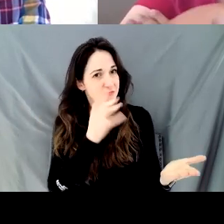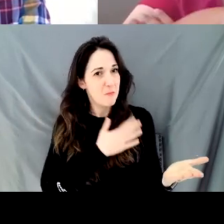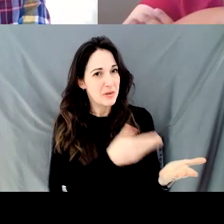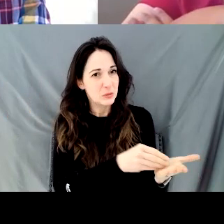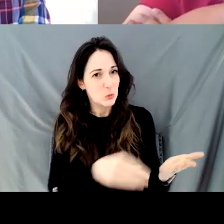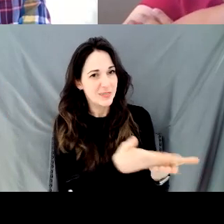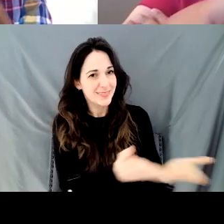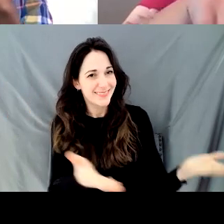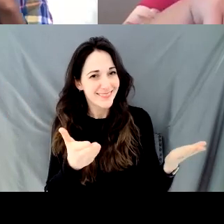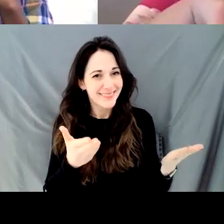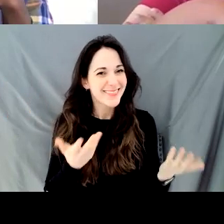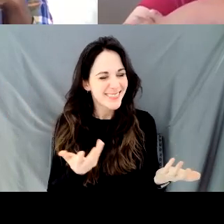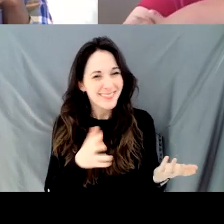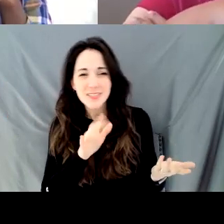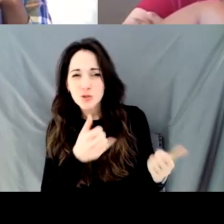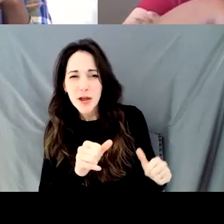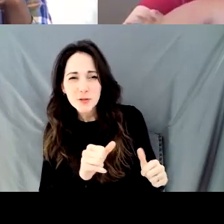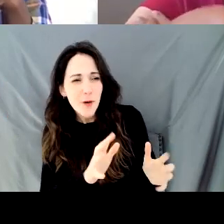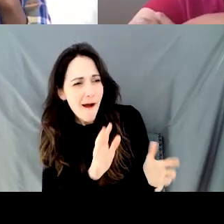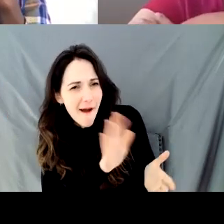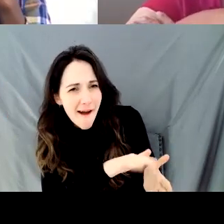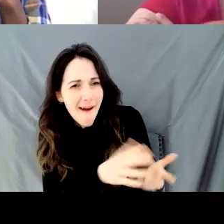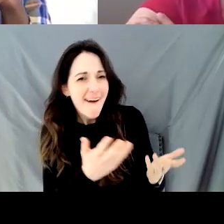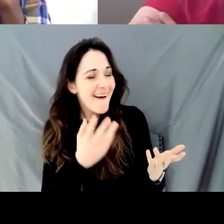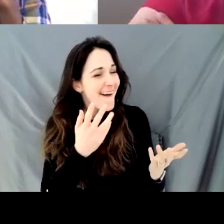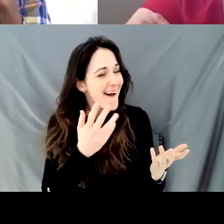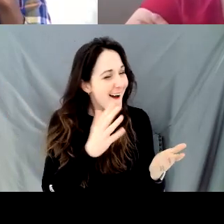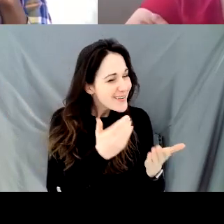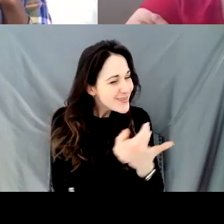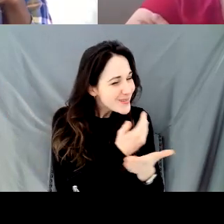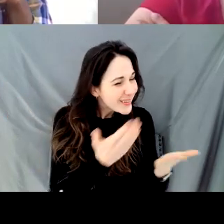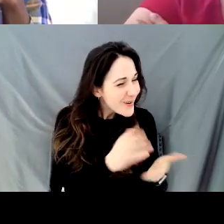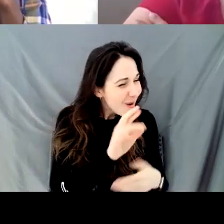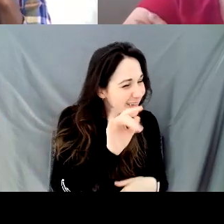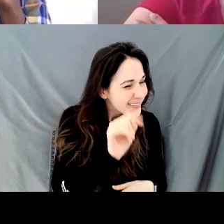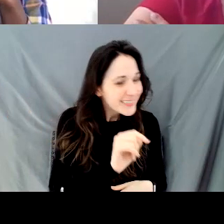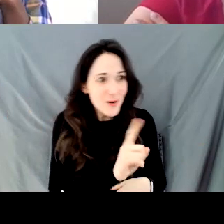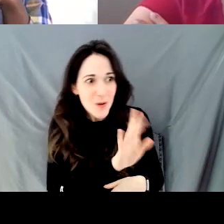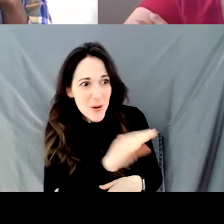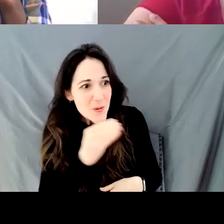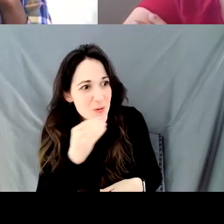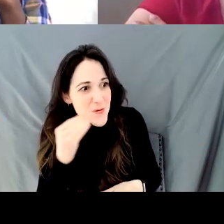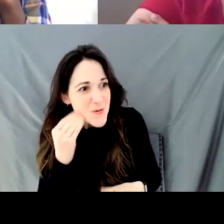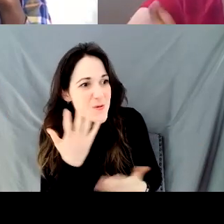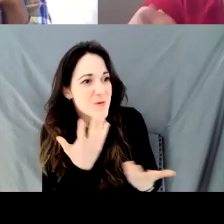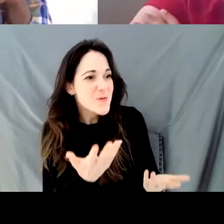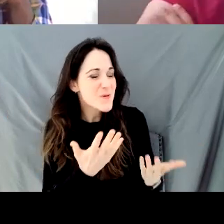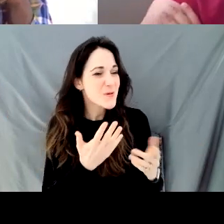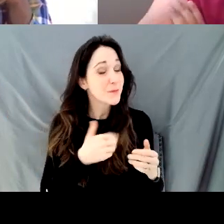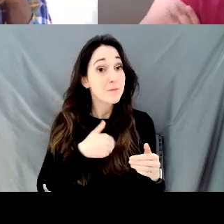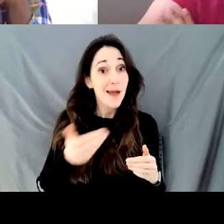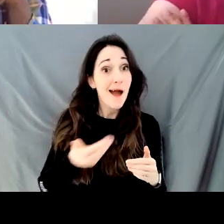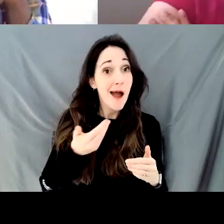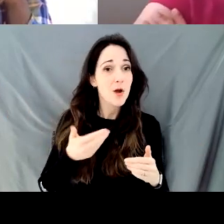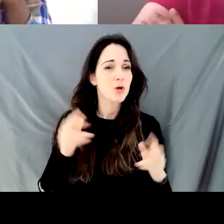seen you around these parts. Like, who are you? What are you about? Where's home? I hired the welcome desk team, which is an incredibly